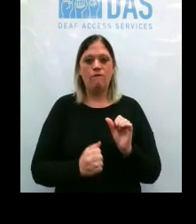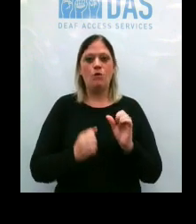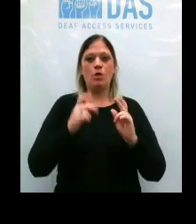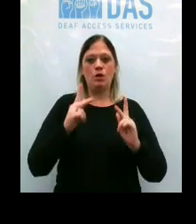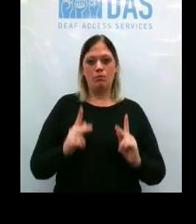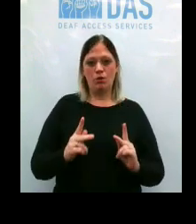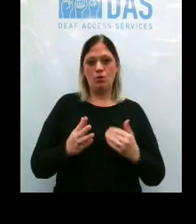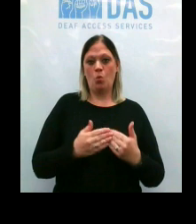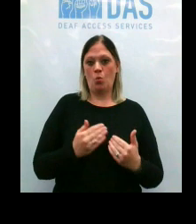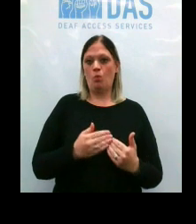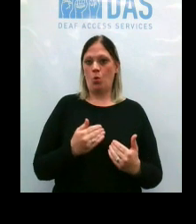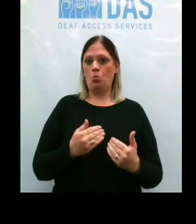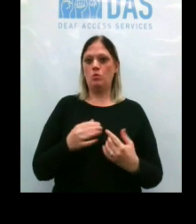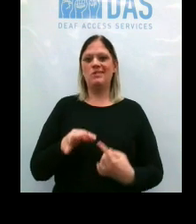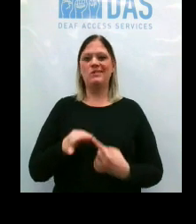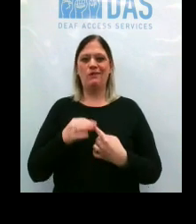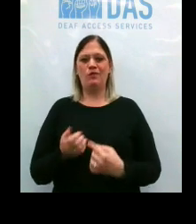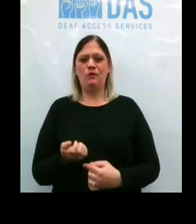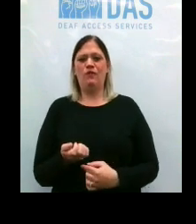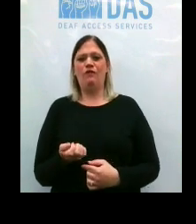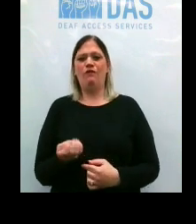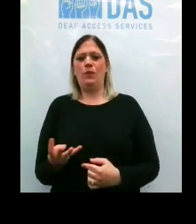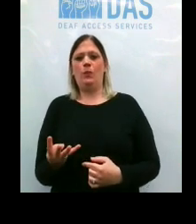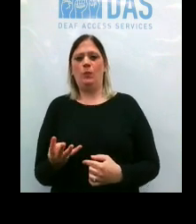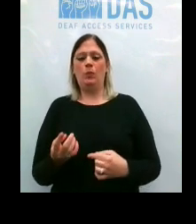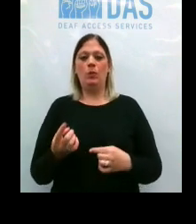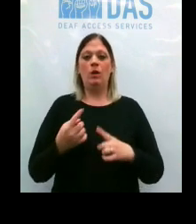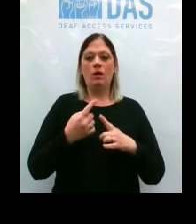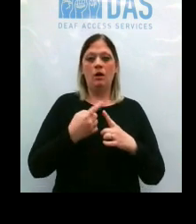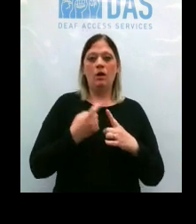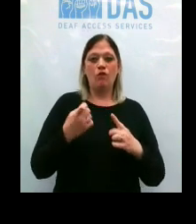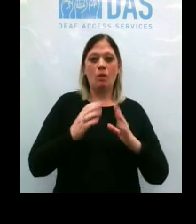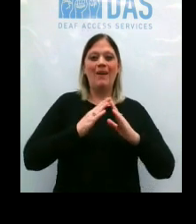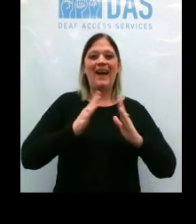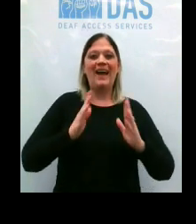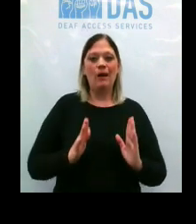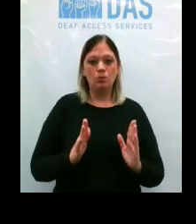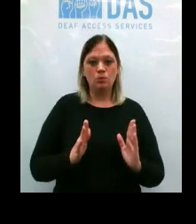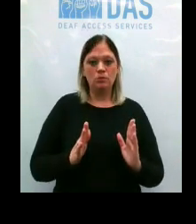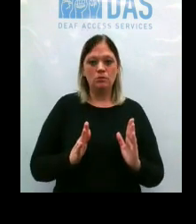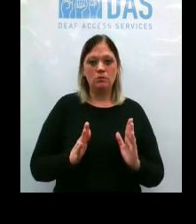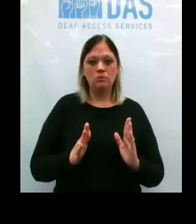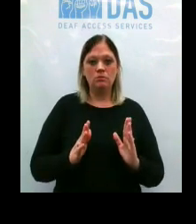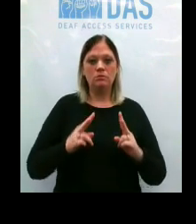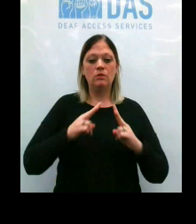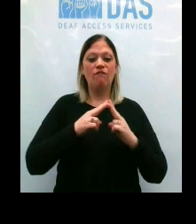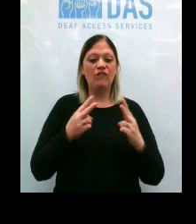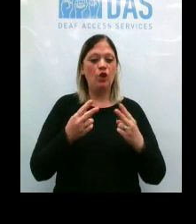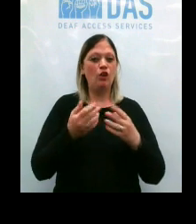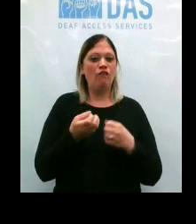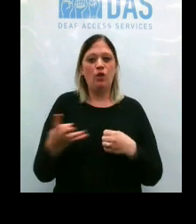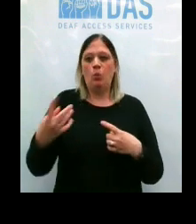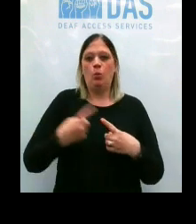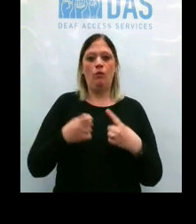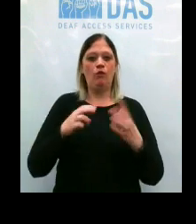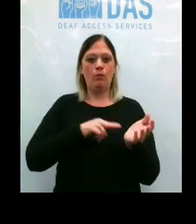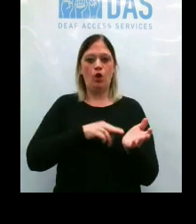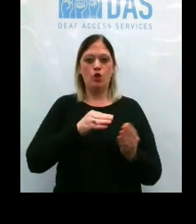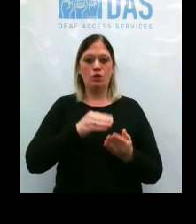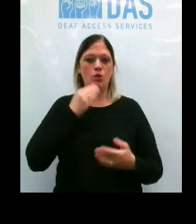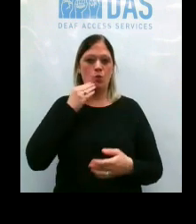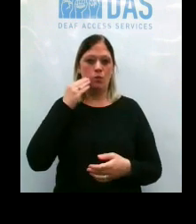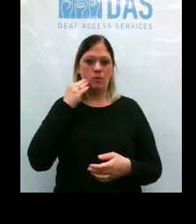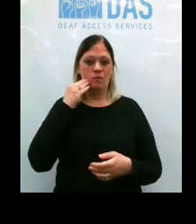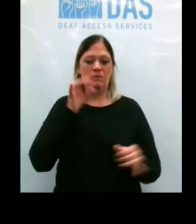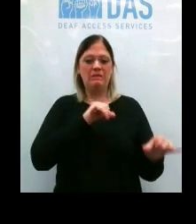individuals, except for a very few, are coming from a house. Very few are coming from a nursing home. And the same thing with